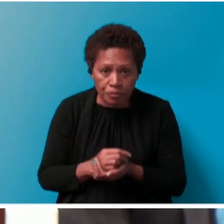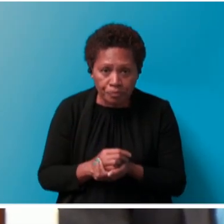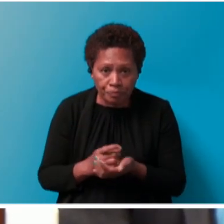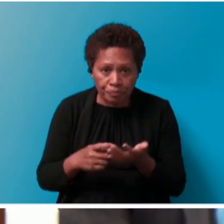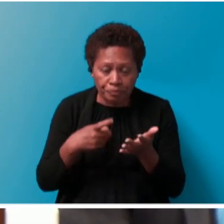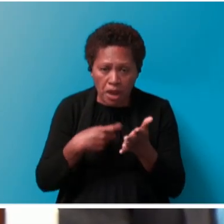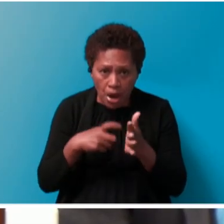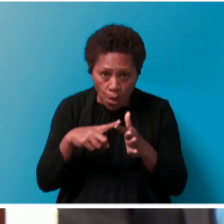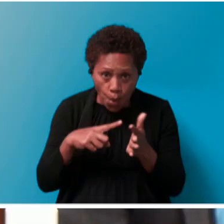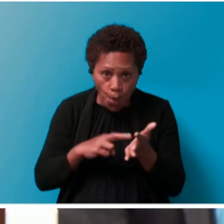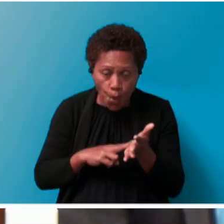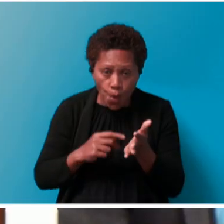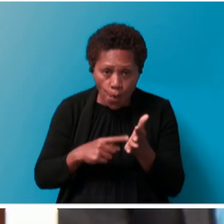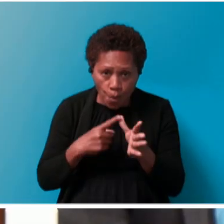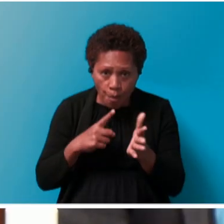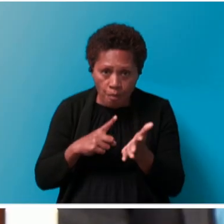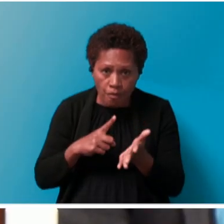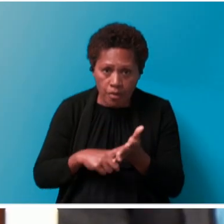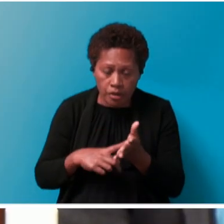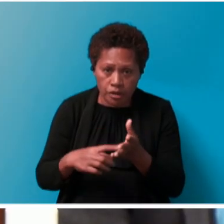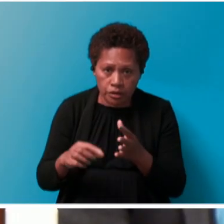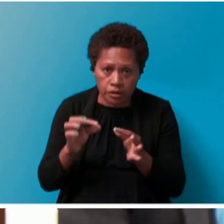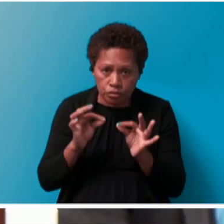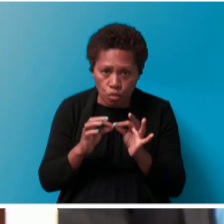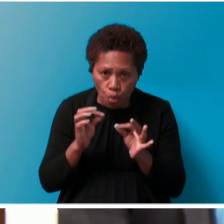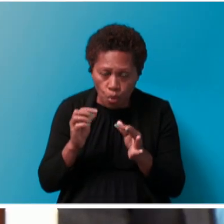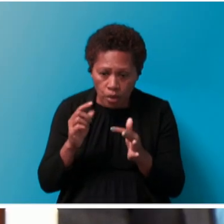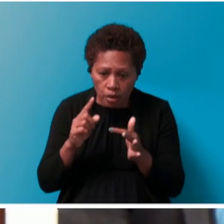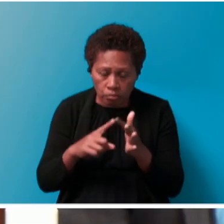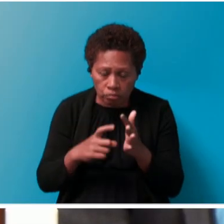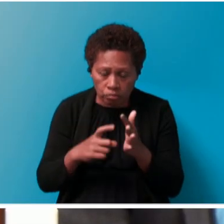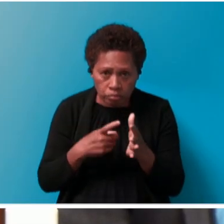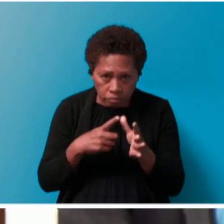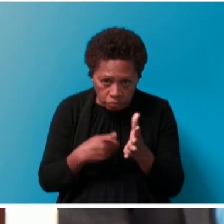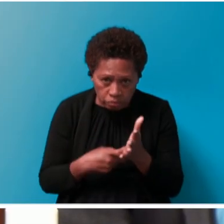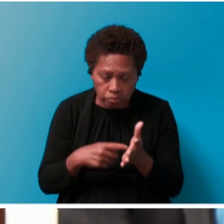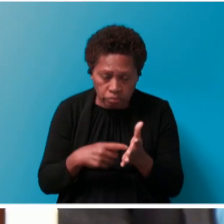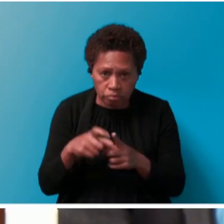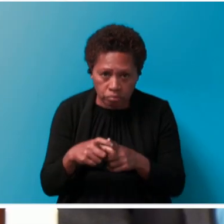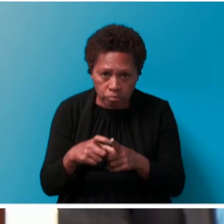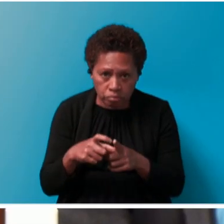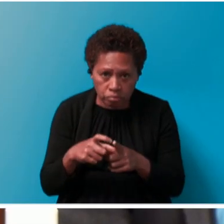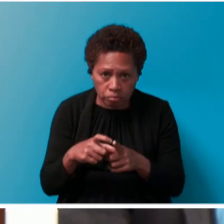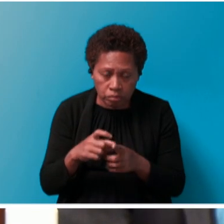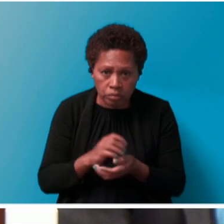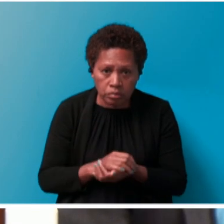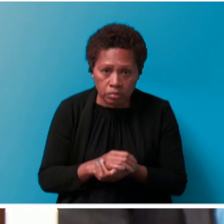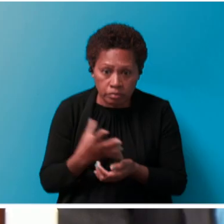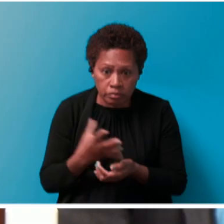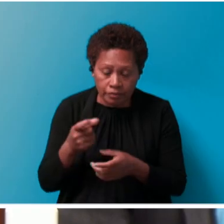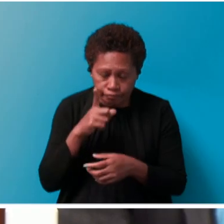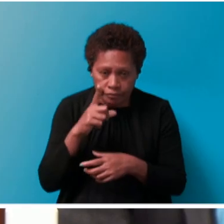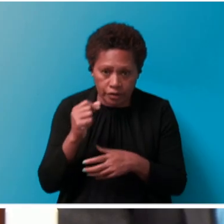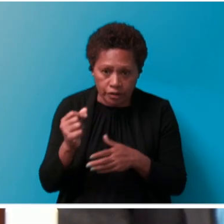be absorbed into the housing authority if they're given the spaces that are vacant in this public rental board flats, can also be given